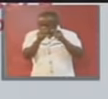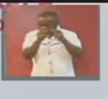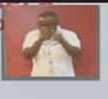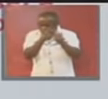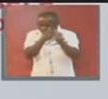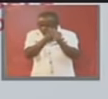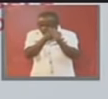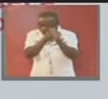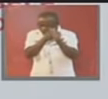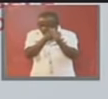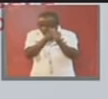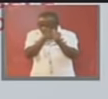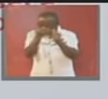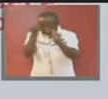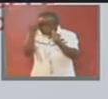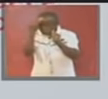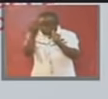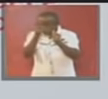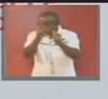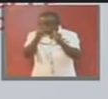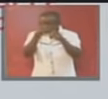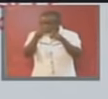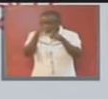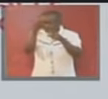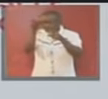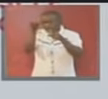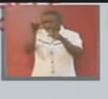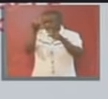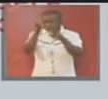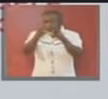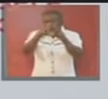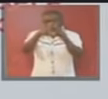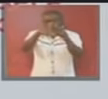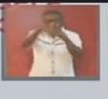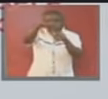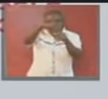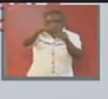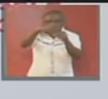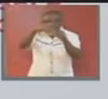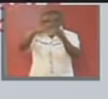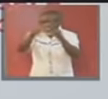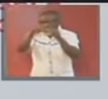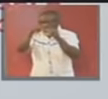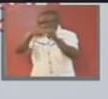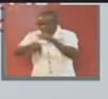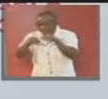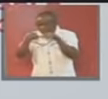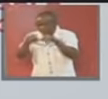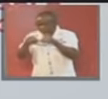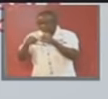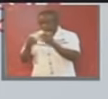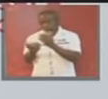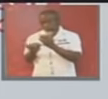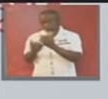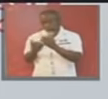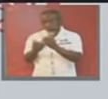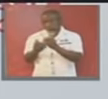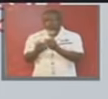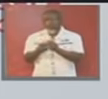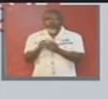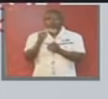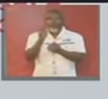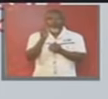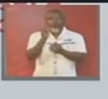had spoken to my colleague in Jamaica, as I said earlier, and in Grenada. They have recently started it in a limited